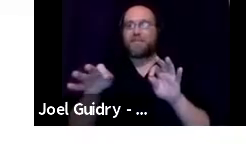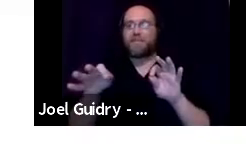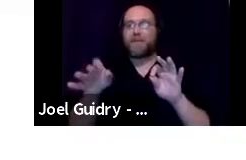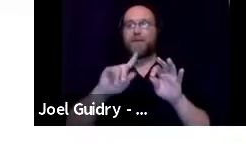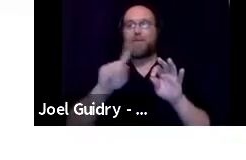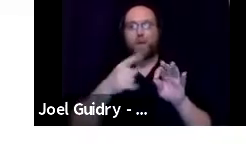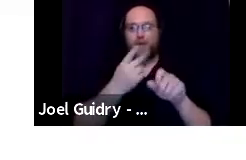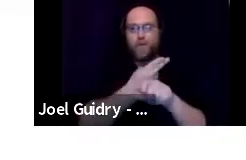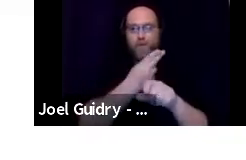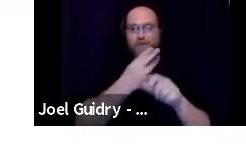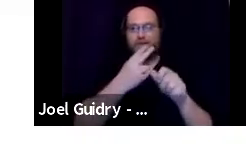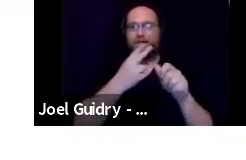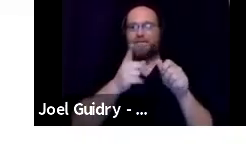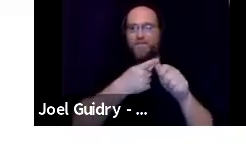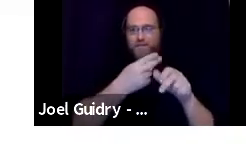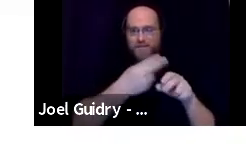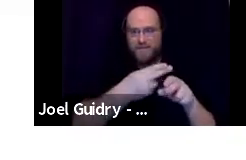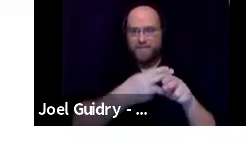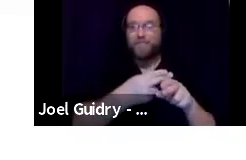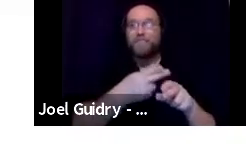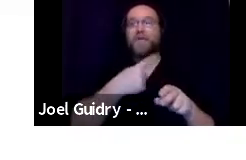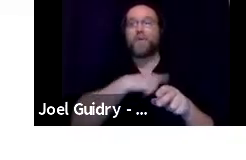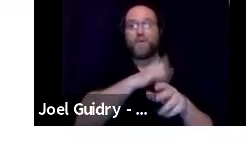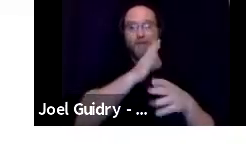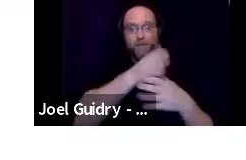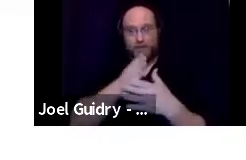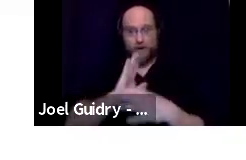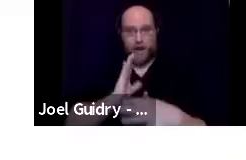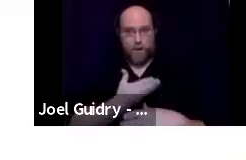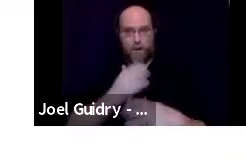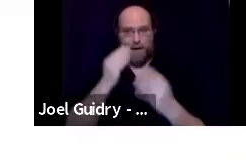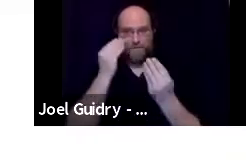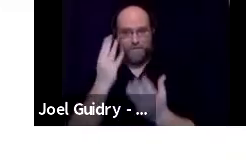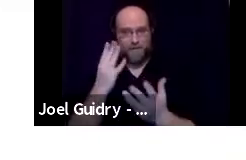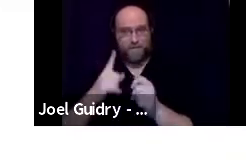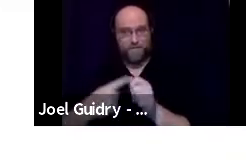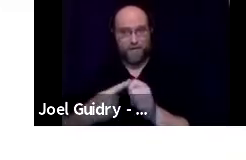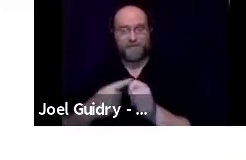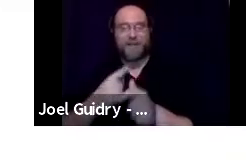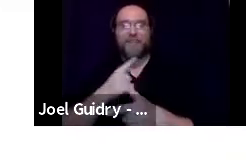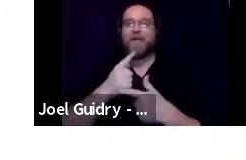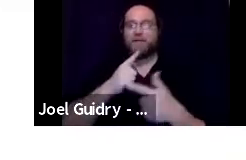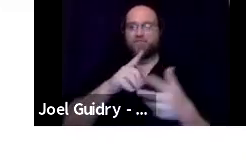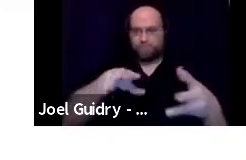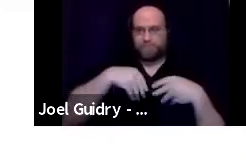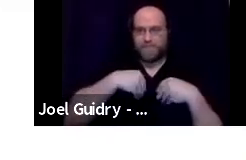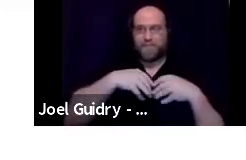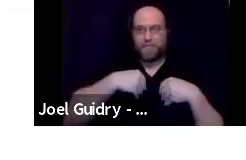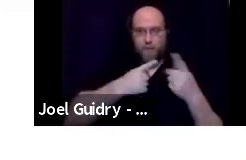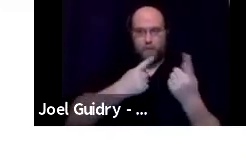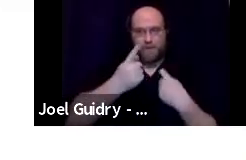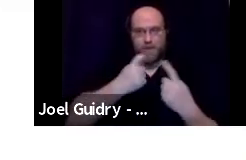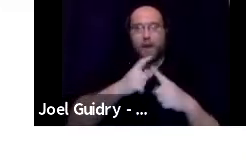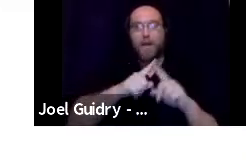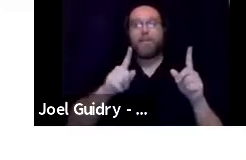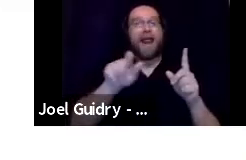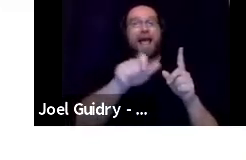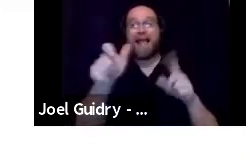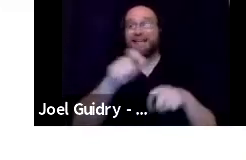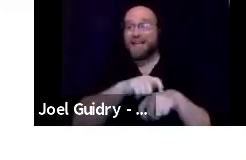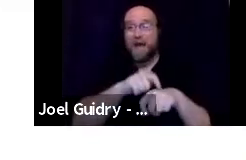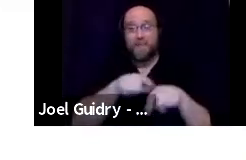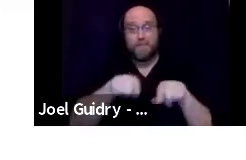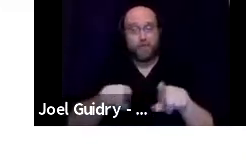names. We'll share our information first, and then we'll take questions, but you should feel free to send the questions at any time during the